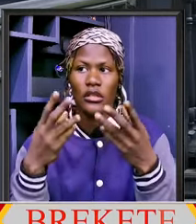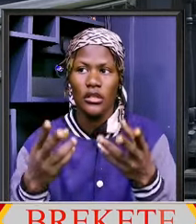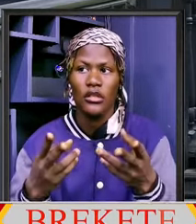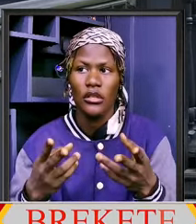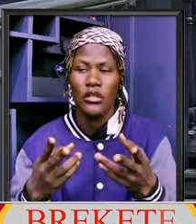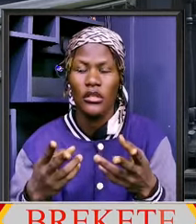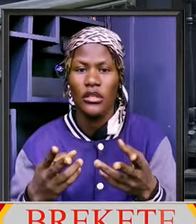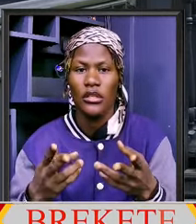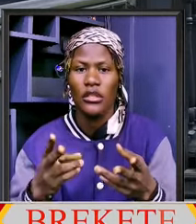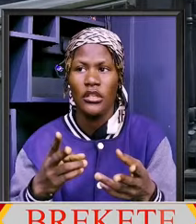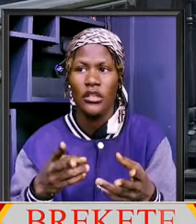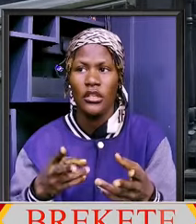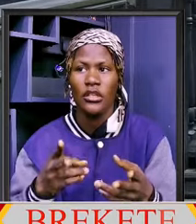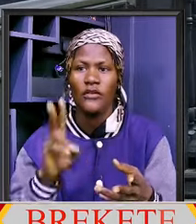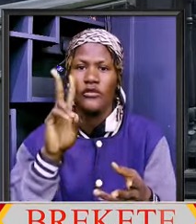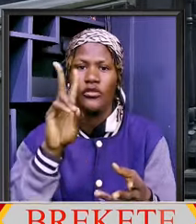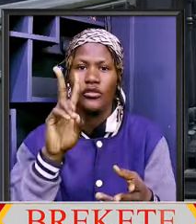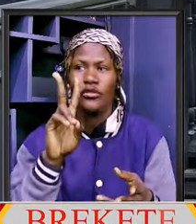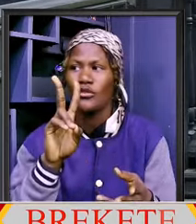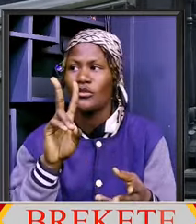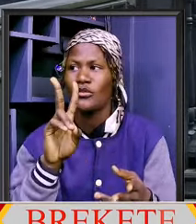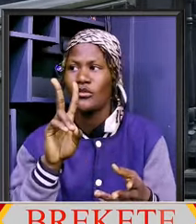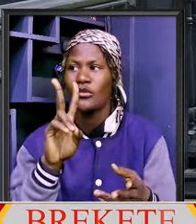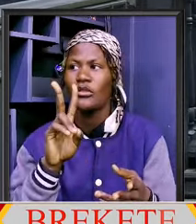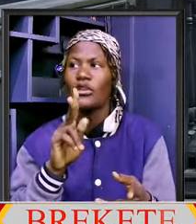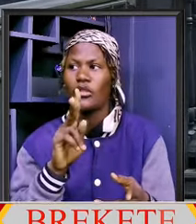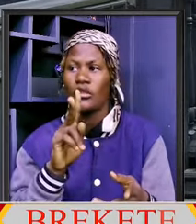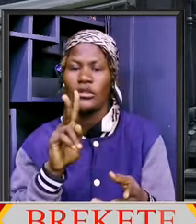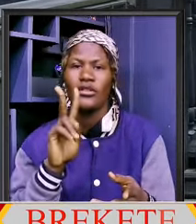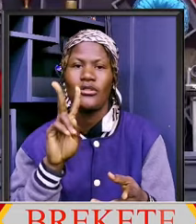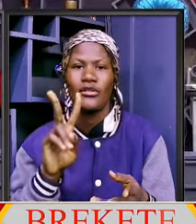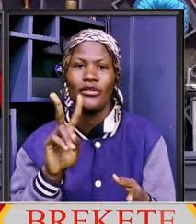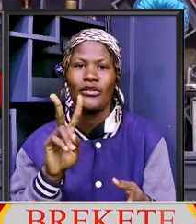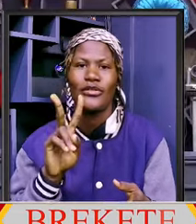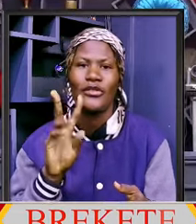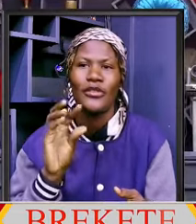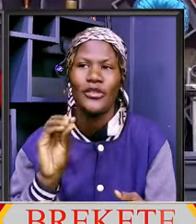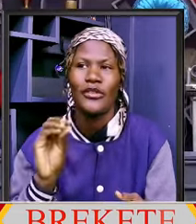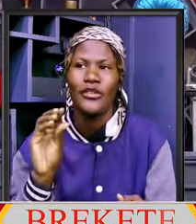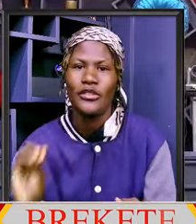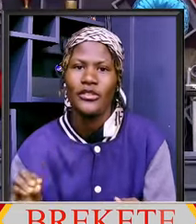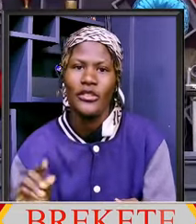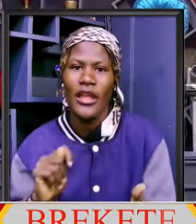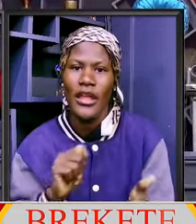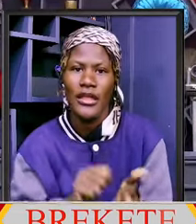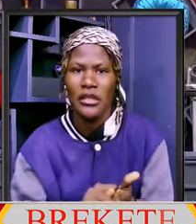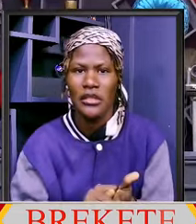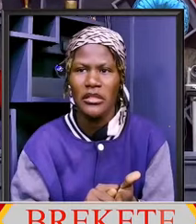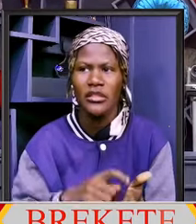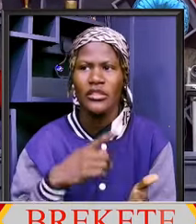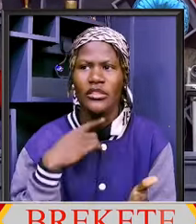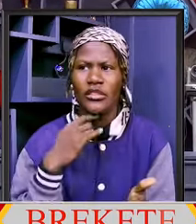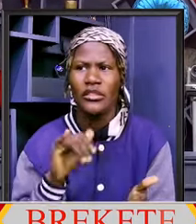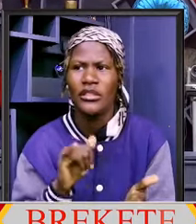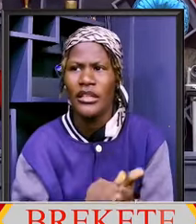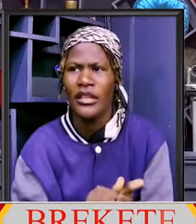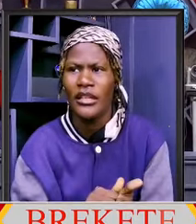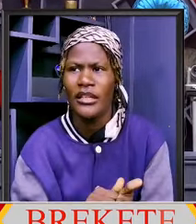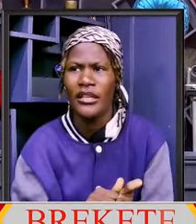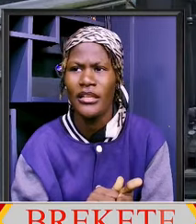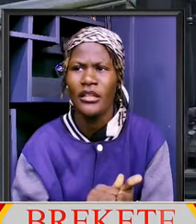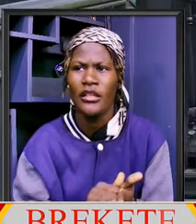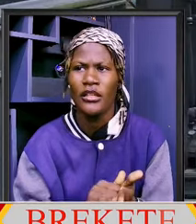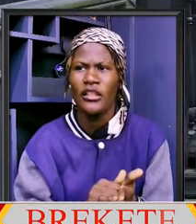Let's appreciate Barrister Okeje. The eye never. They said a glaucoma. I can't